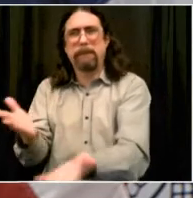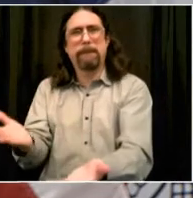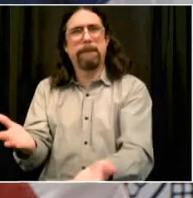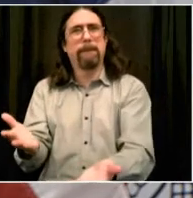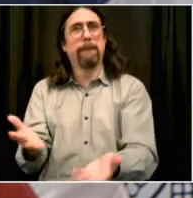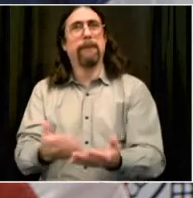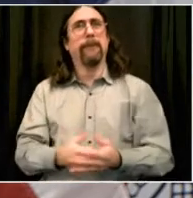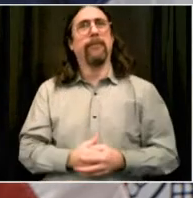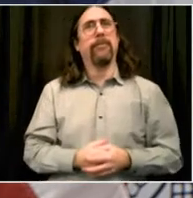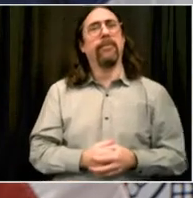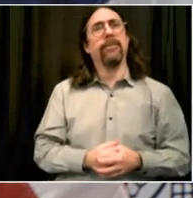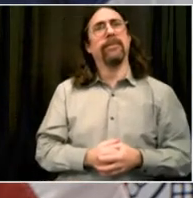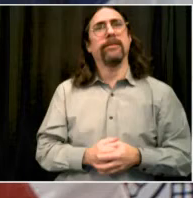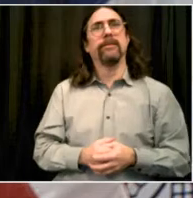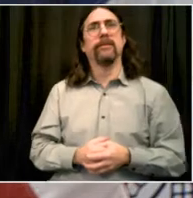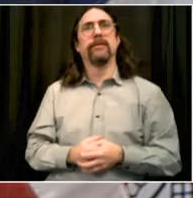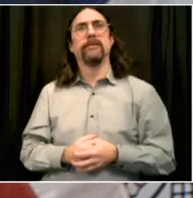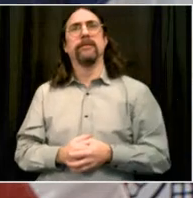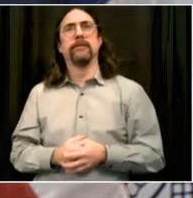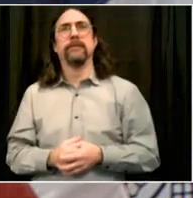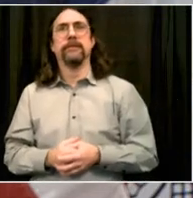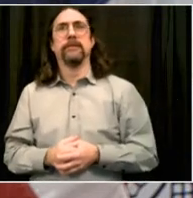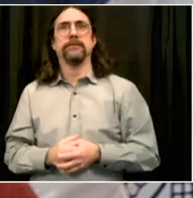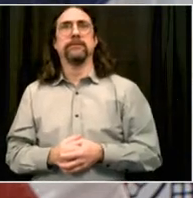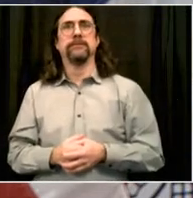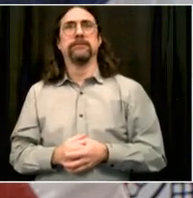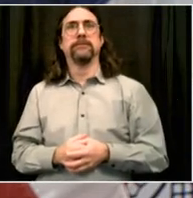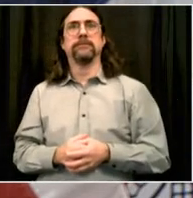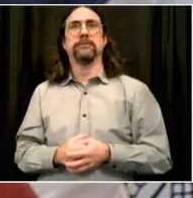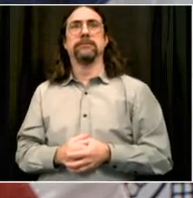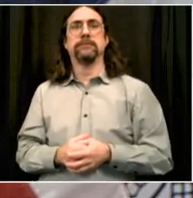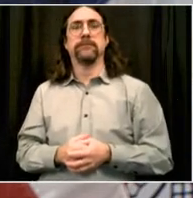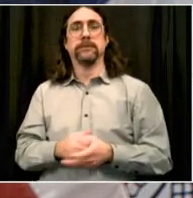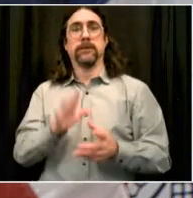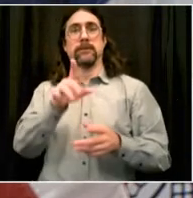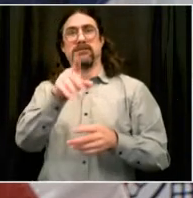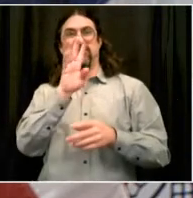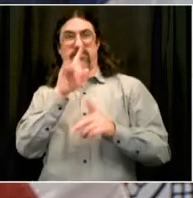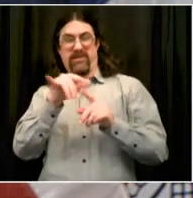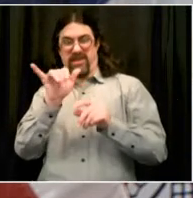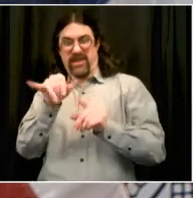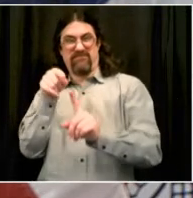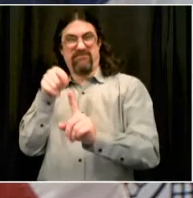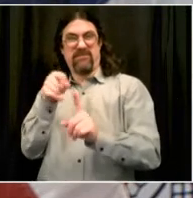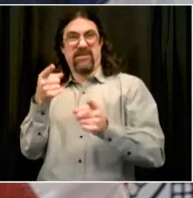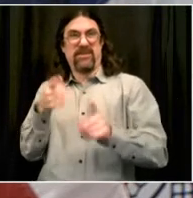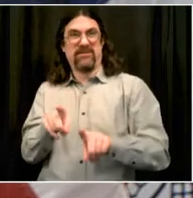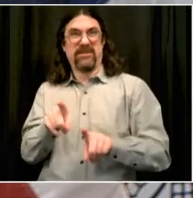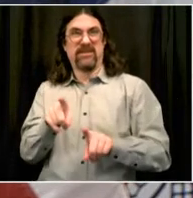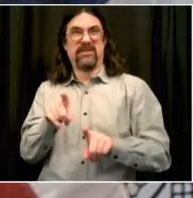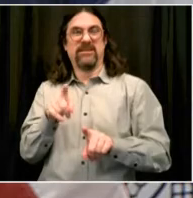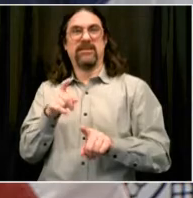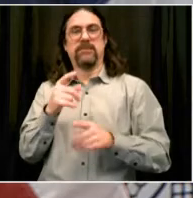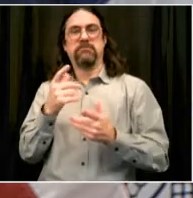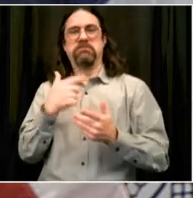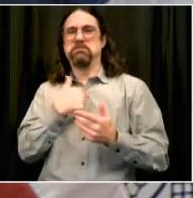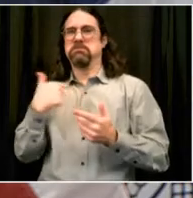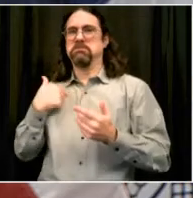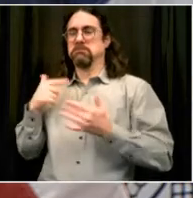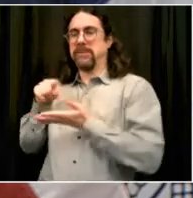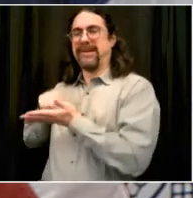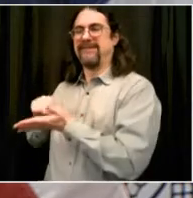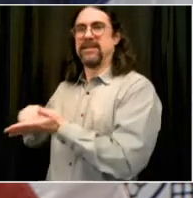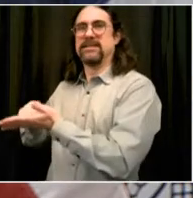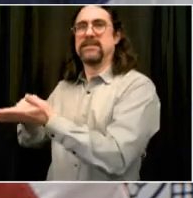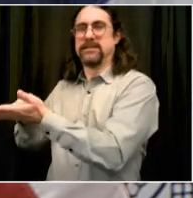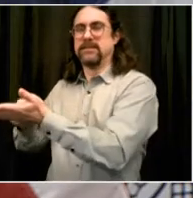full truth of what happened there. But let's go to the bigger picture. There have been some very disappointing moments.